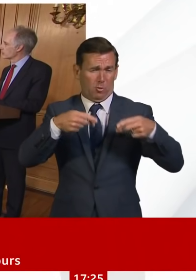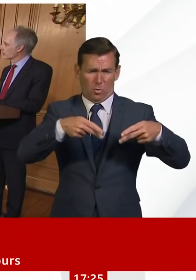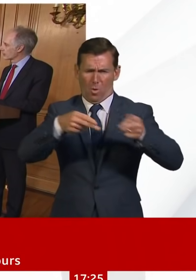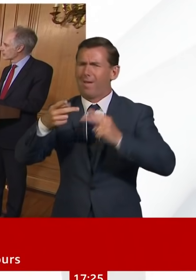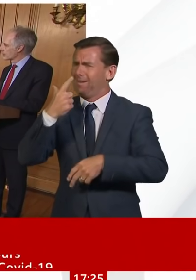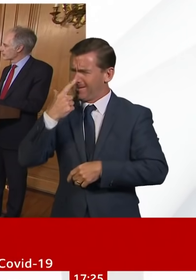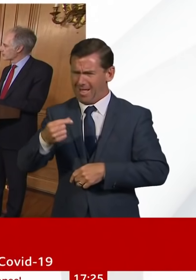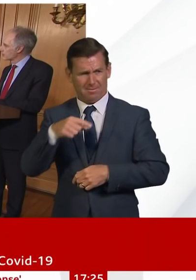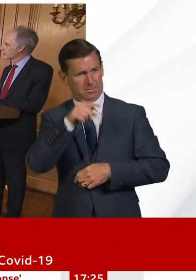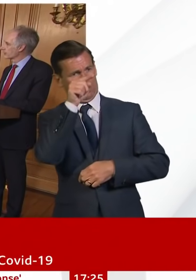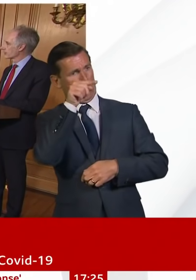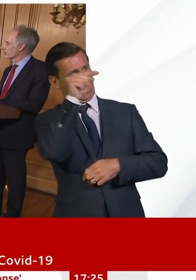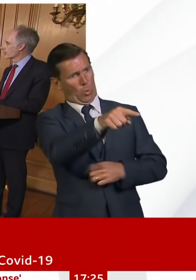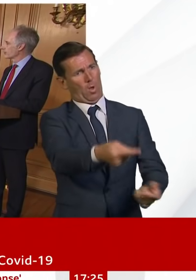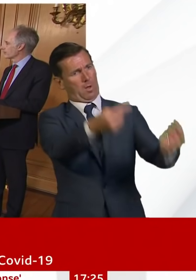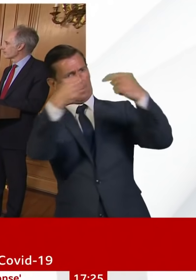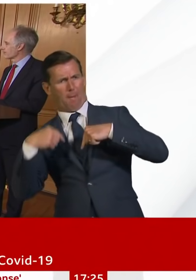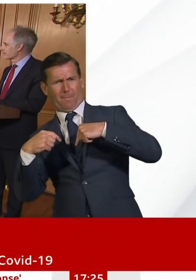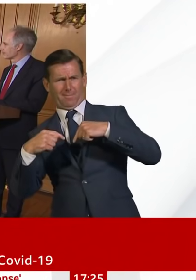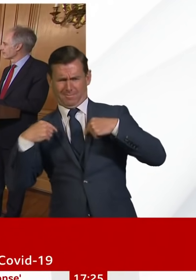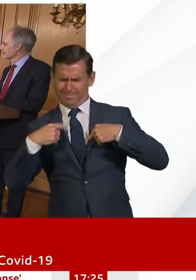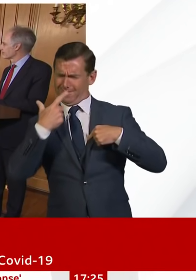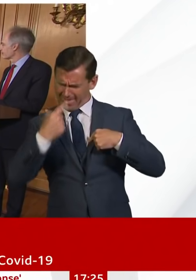to the people rather than expecting the people to come to the swabs.